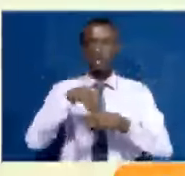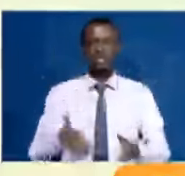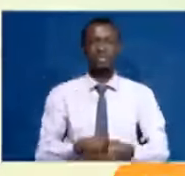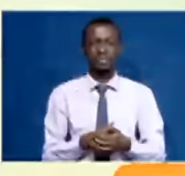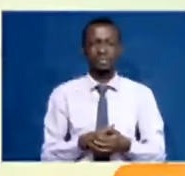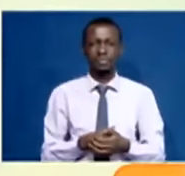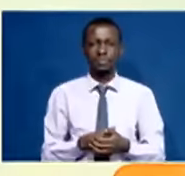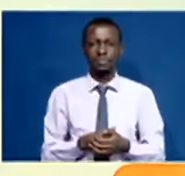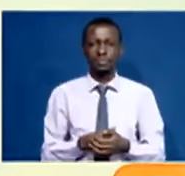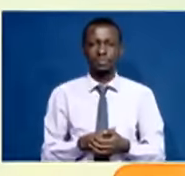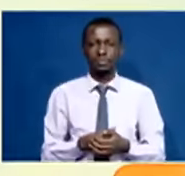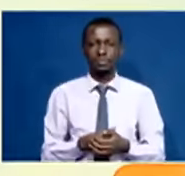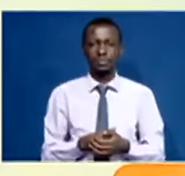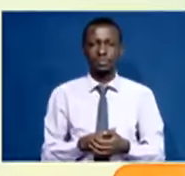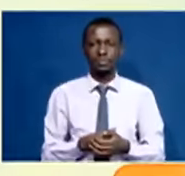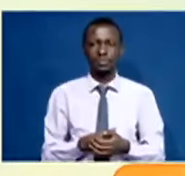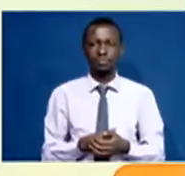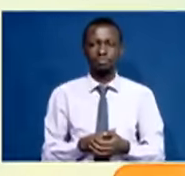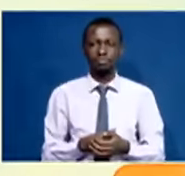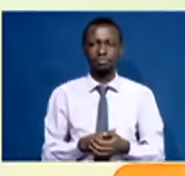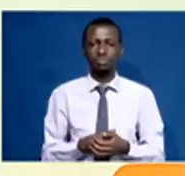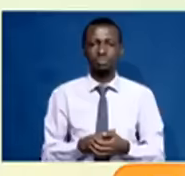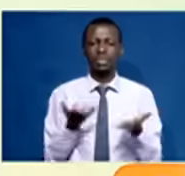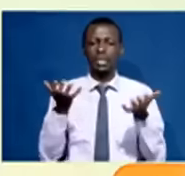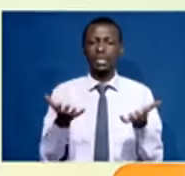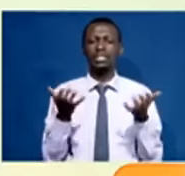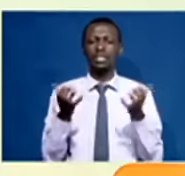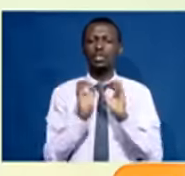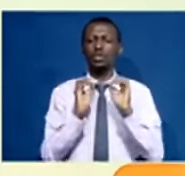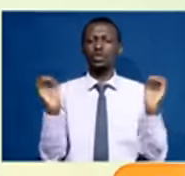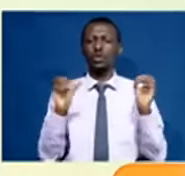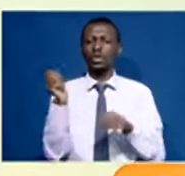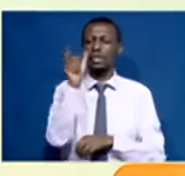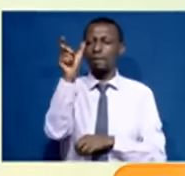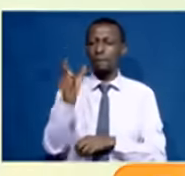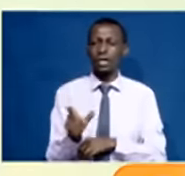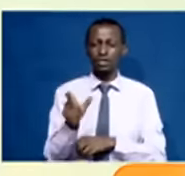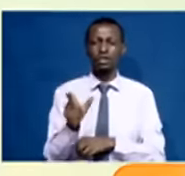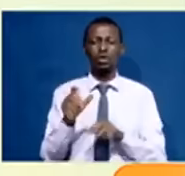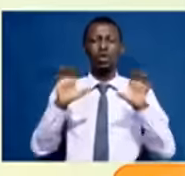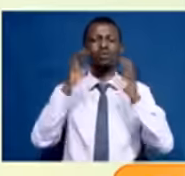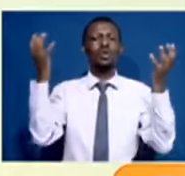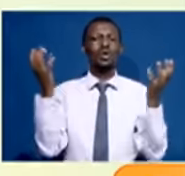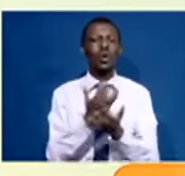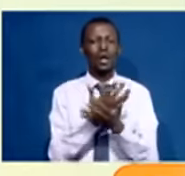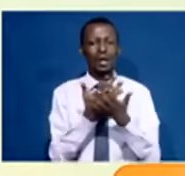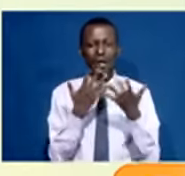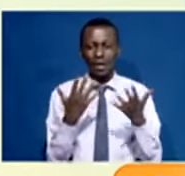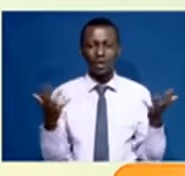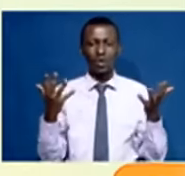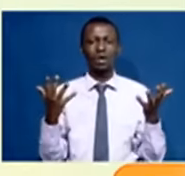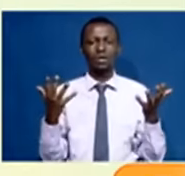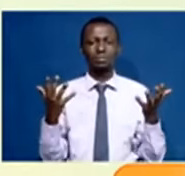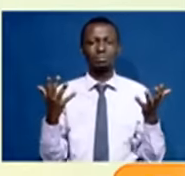longer be necessary for any person from any corner of the globe to carry the burden